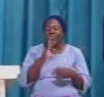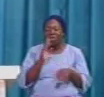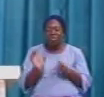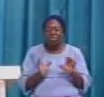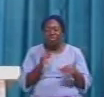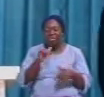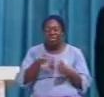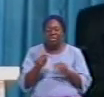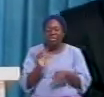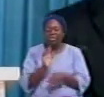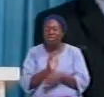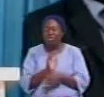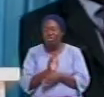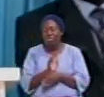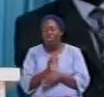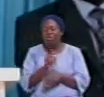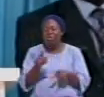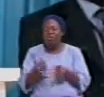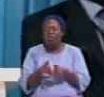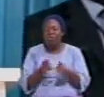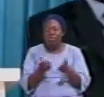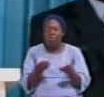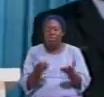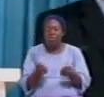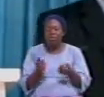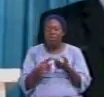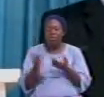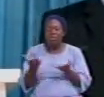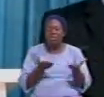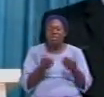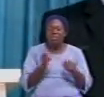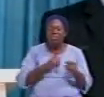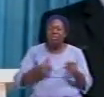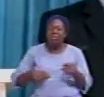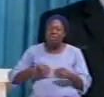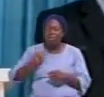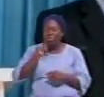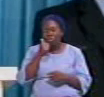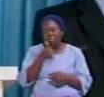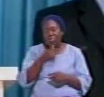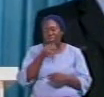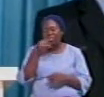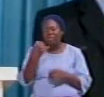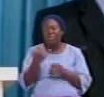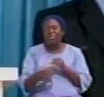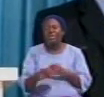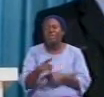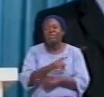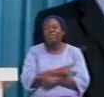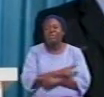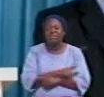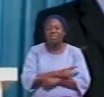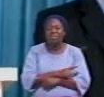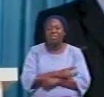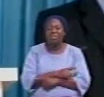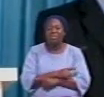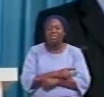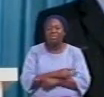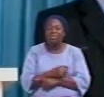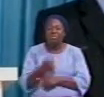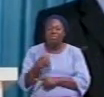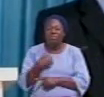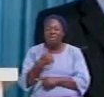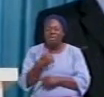church, and you also desire to serve the Lord, tomorrow is the last day. We had already